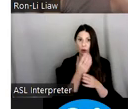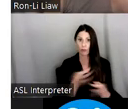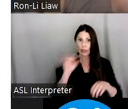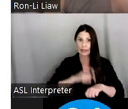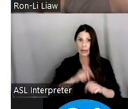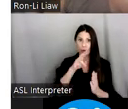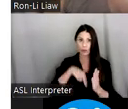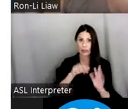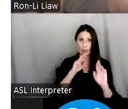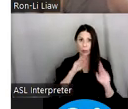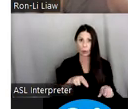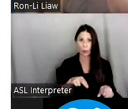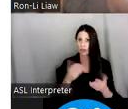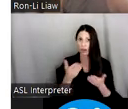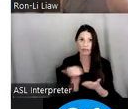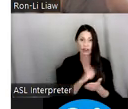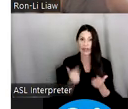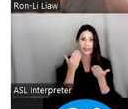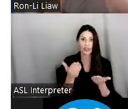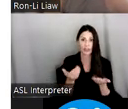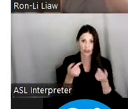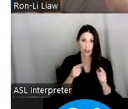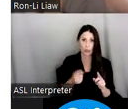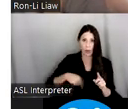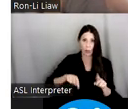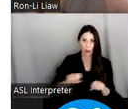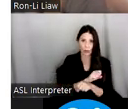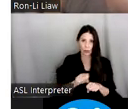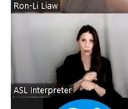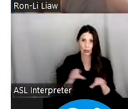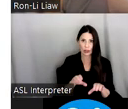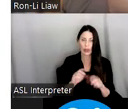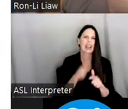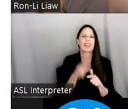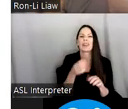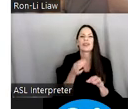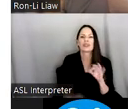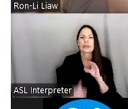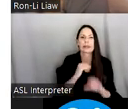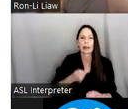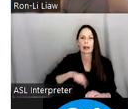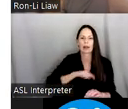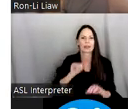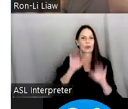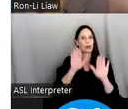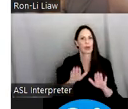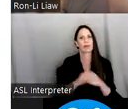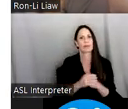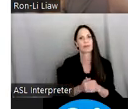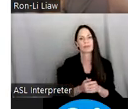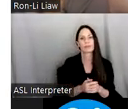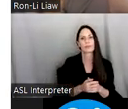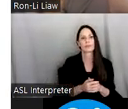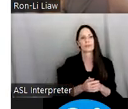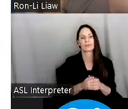report and offer any suggestions why we're doing this, and then just email us or whatever, that would be great. I